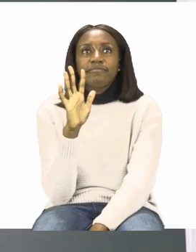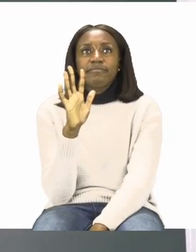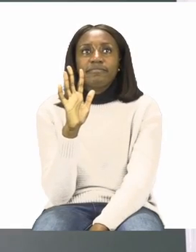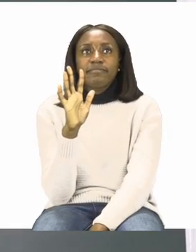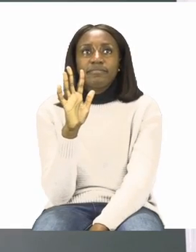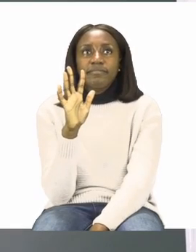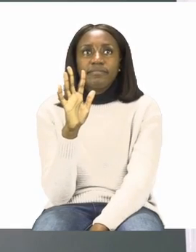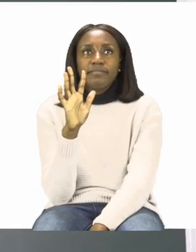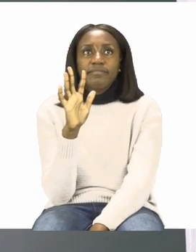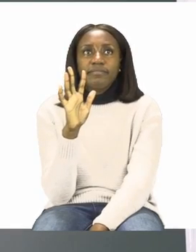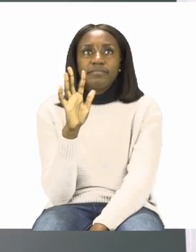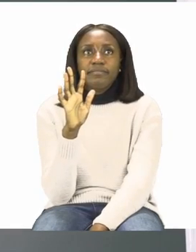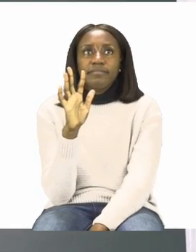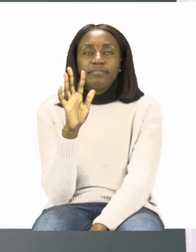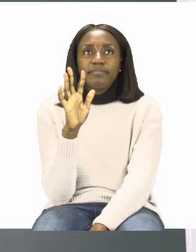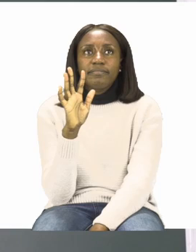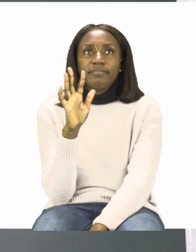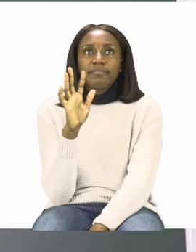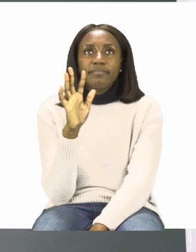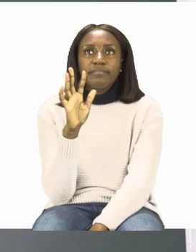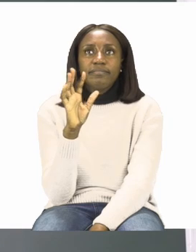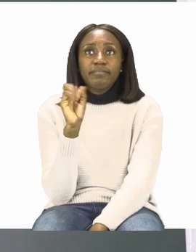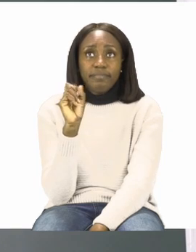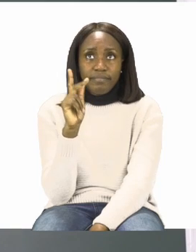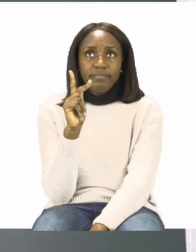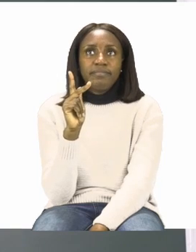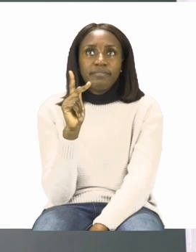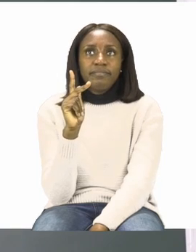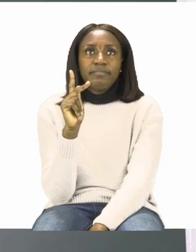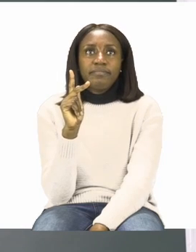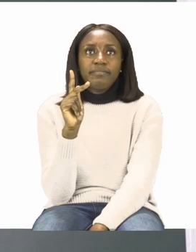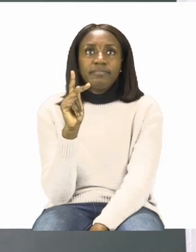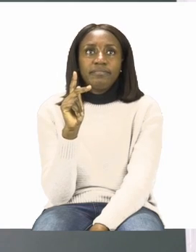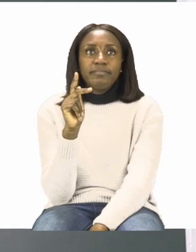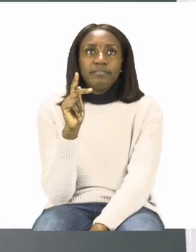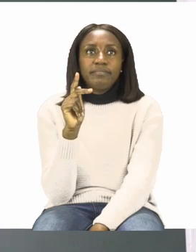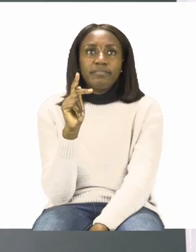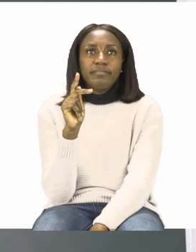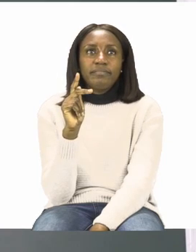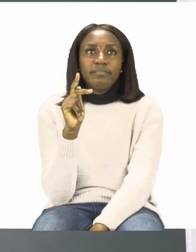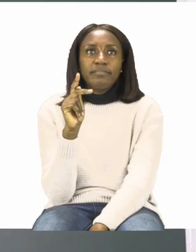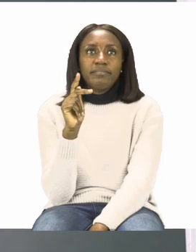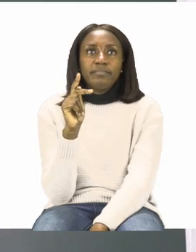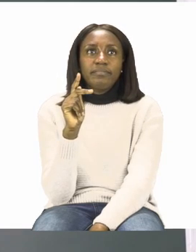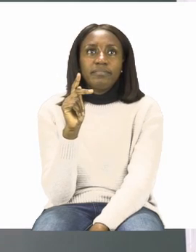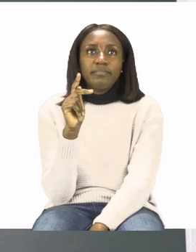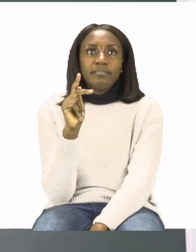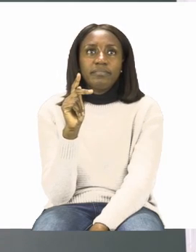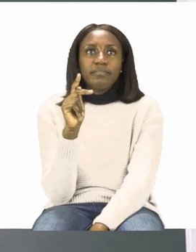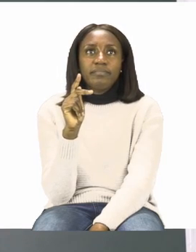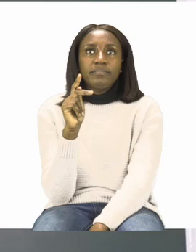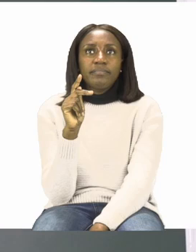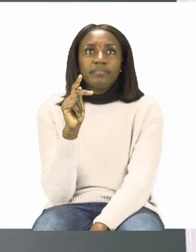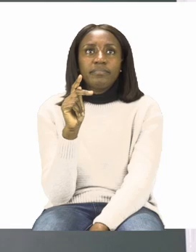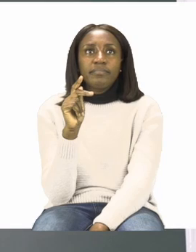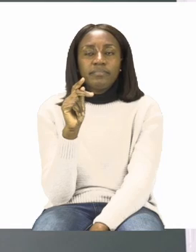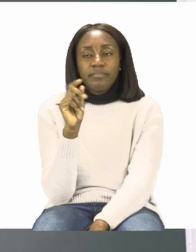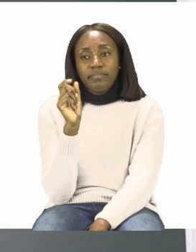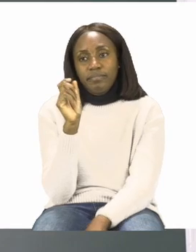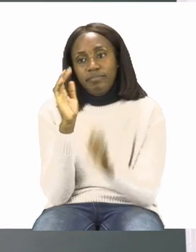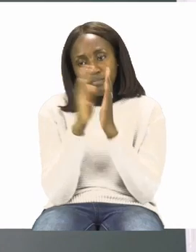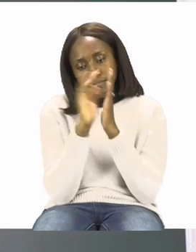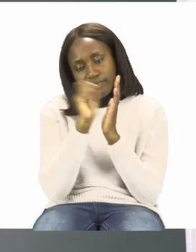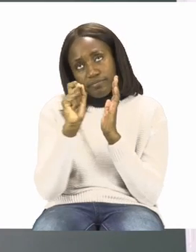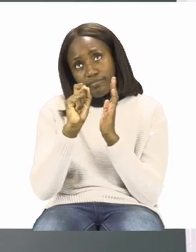puzzle pieces. Okay. We can go ahead and make the number 5 in